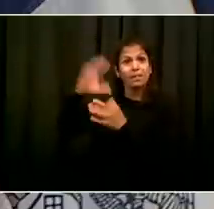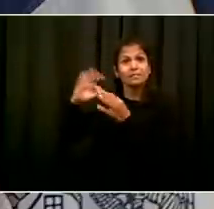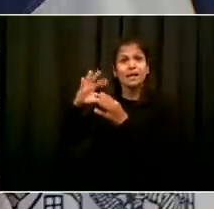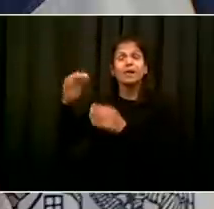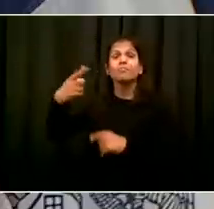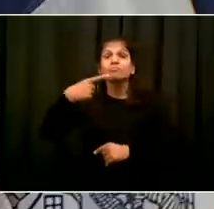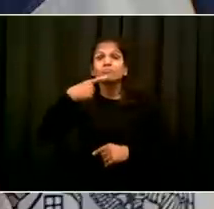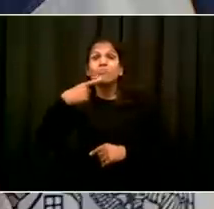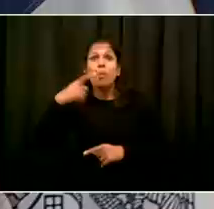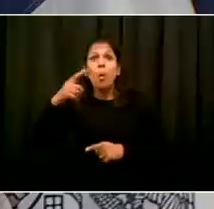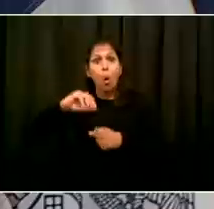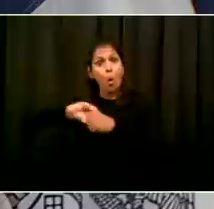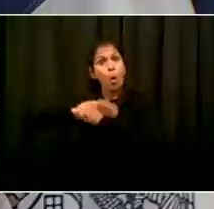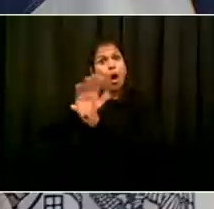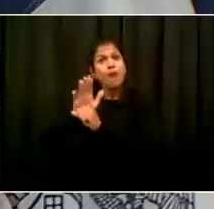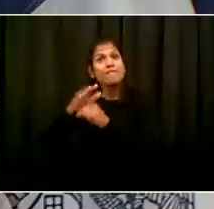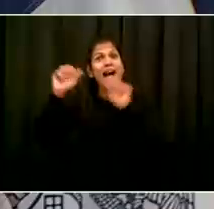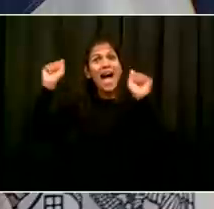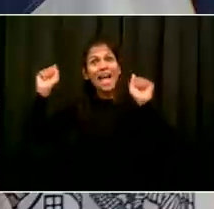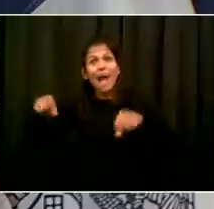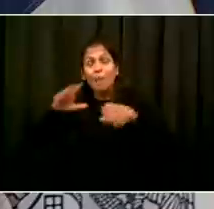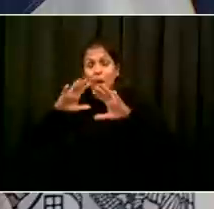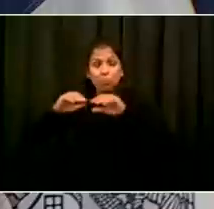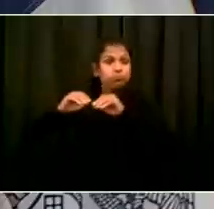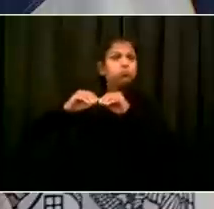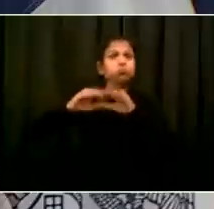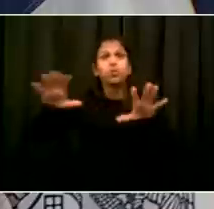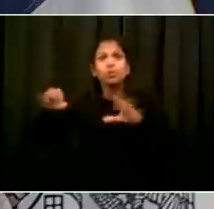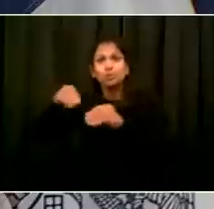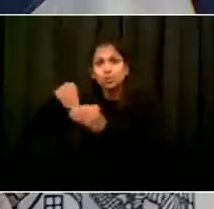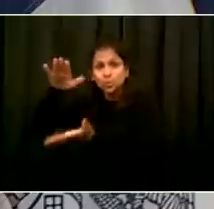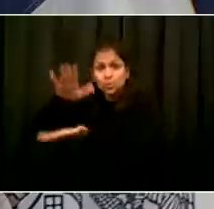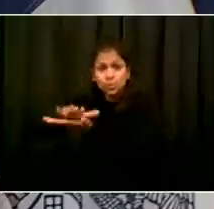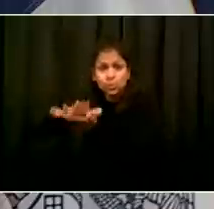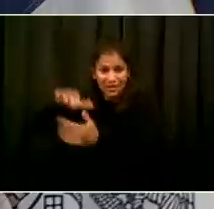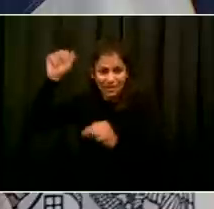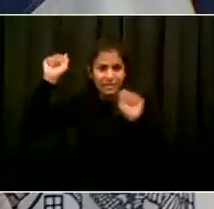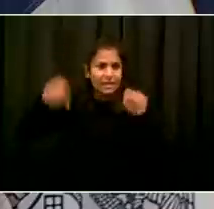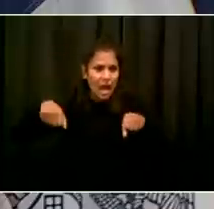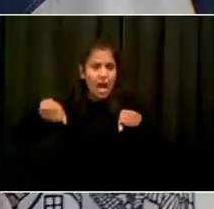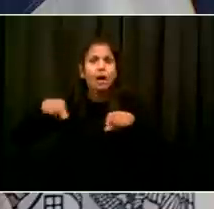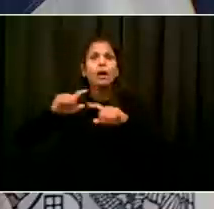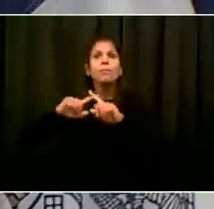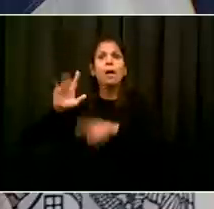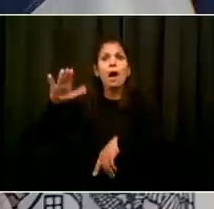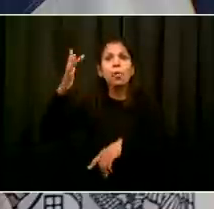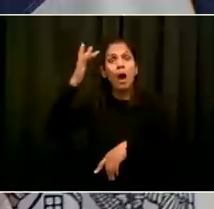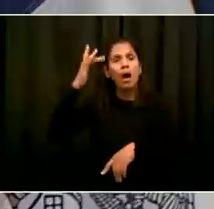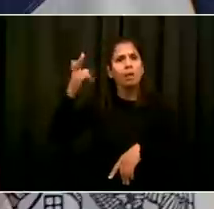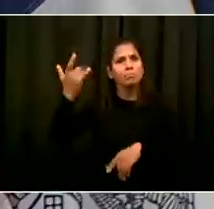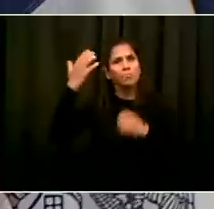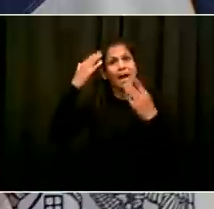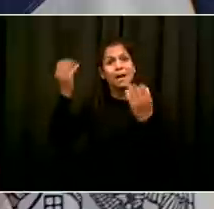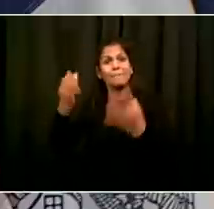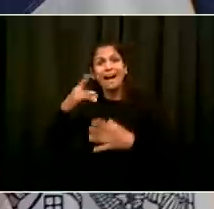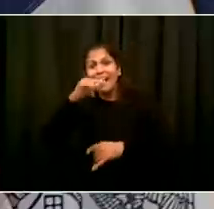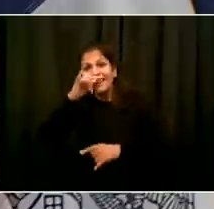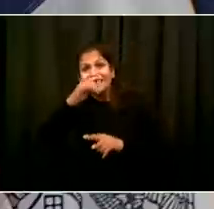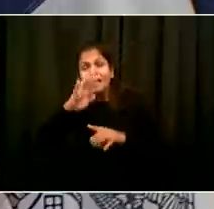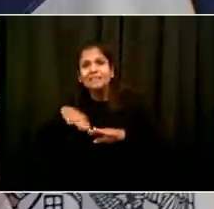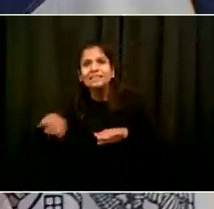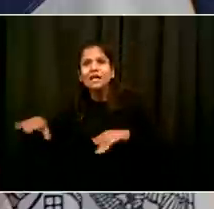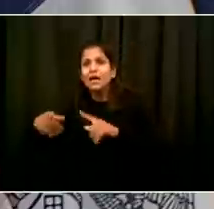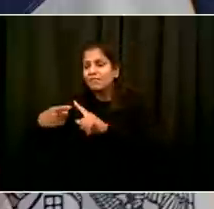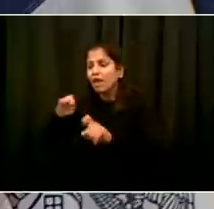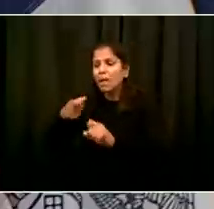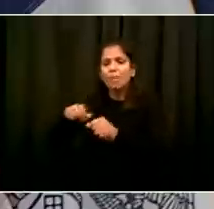different communities come together in schools and therefore it is a place of transmission. I'm wondering if I can get you to weigh in on that as well as the